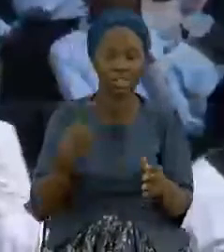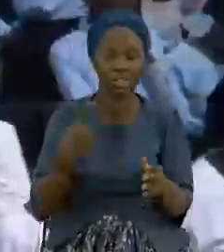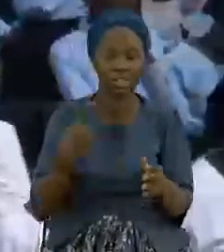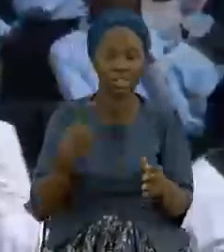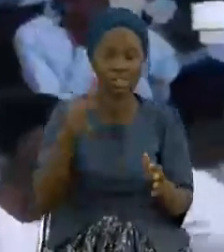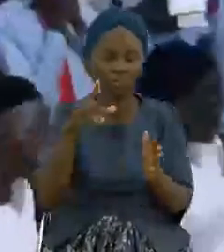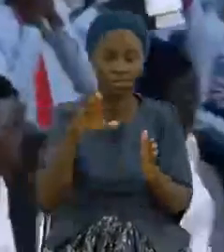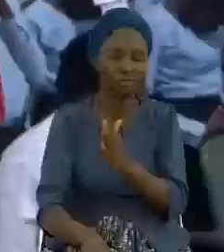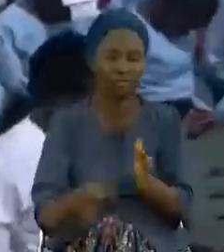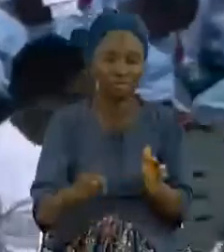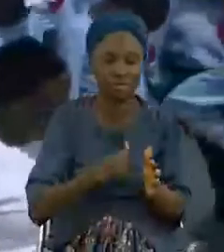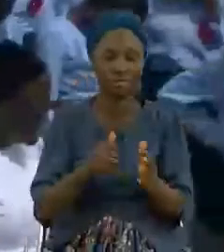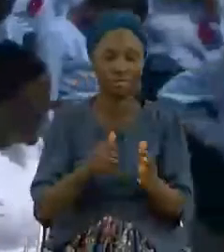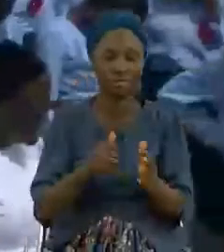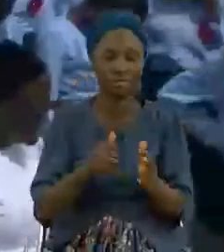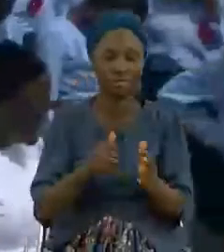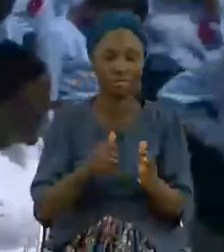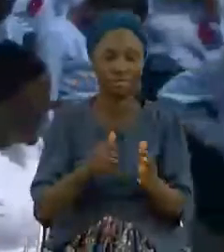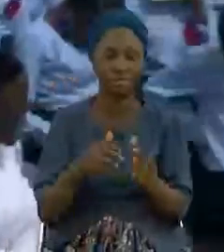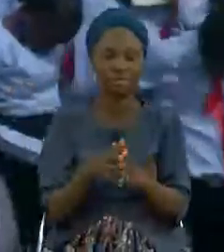Self injures you